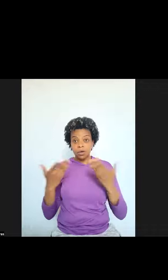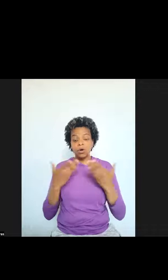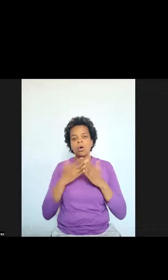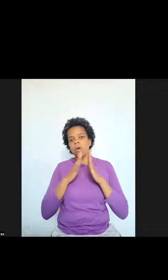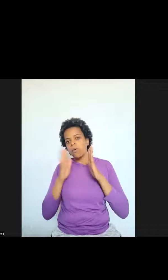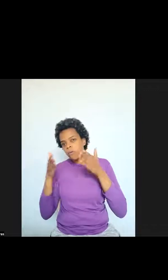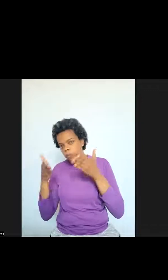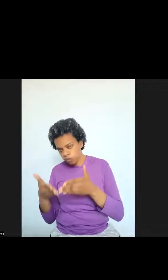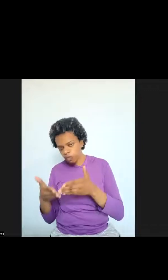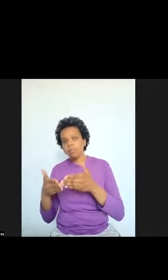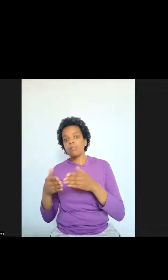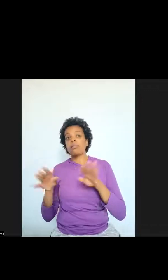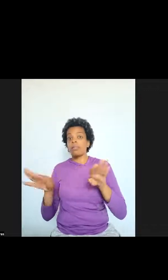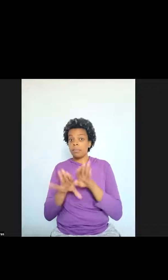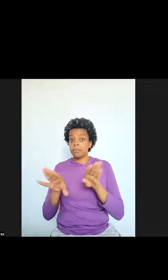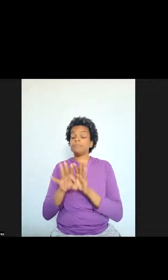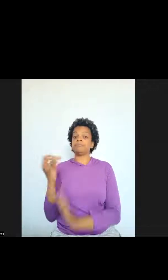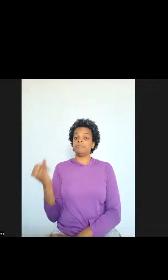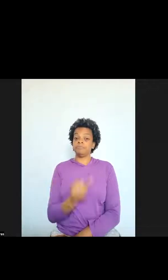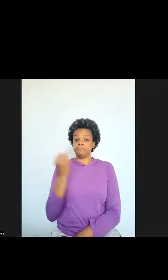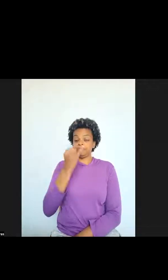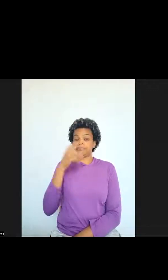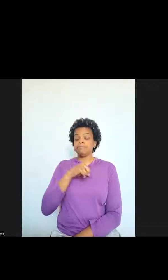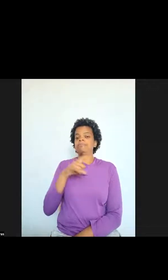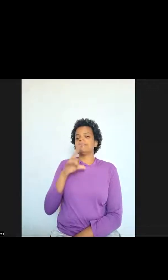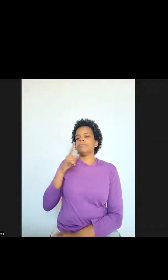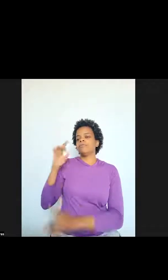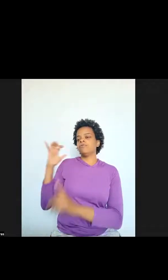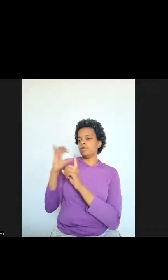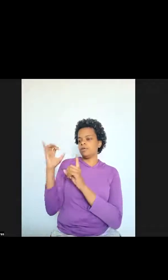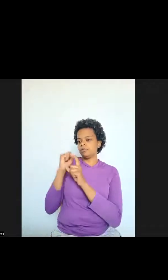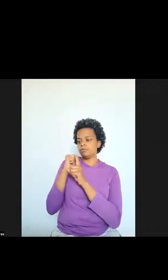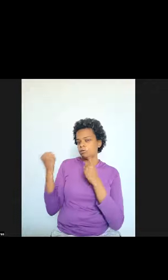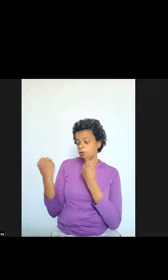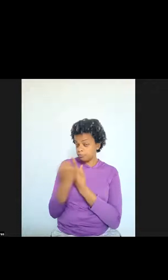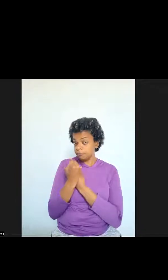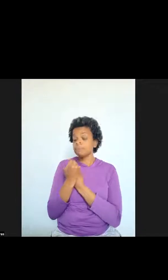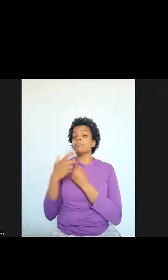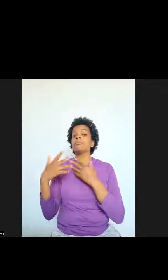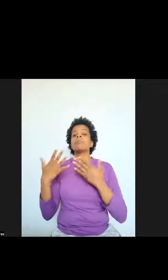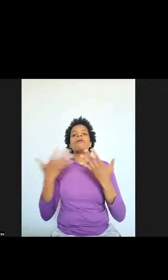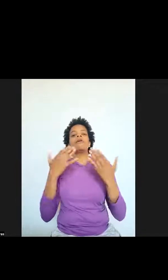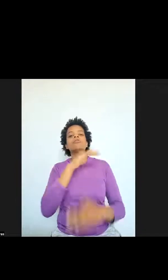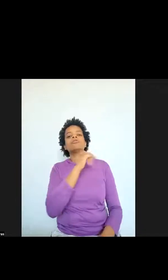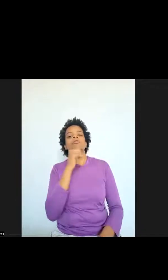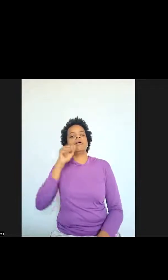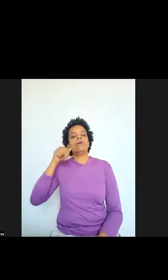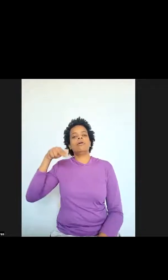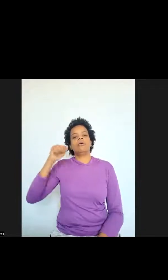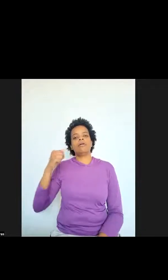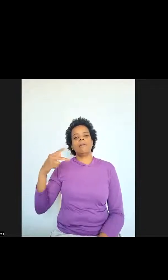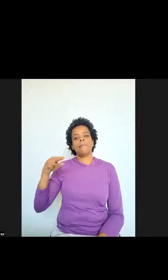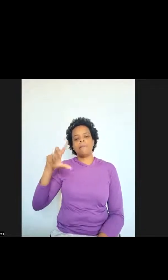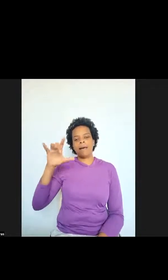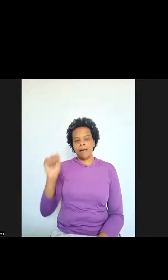projects. Now we'll go to another axis, which is social impact. And to discuss that, we'll invite Ana Paula